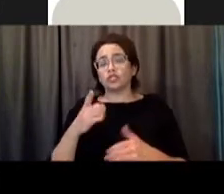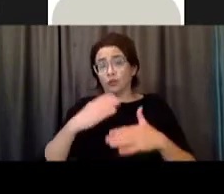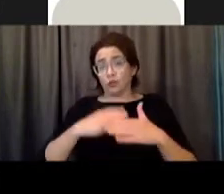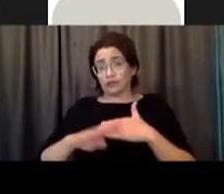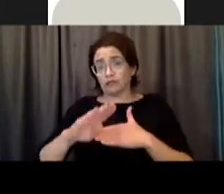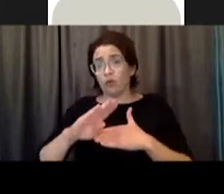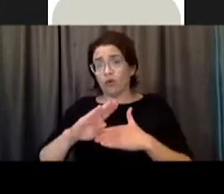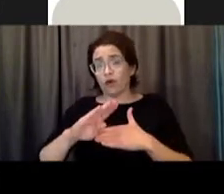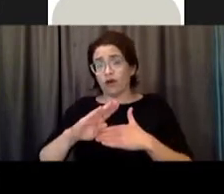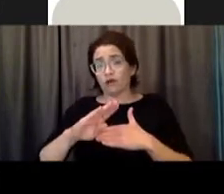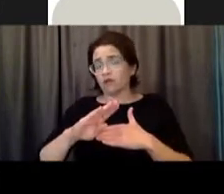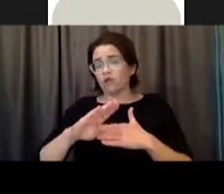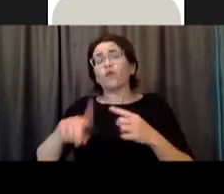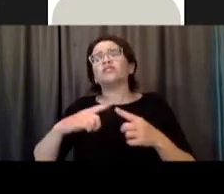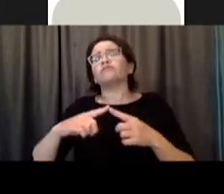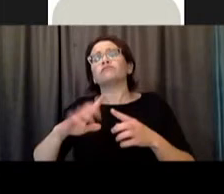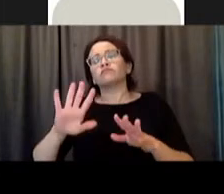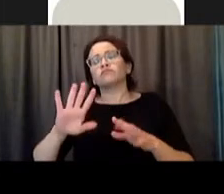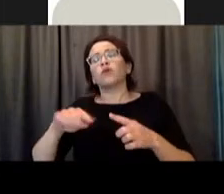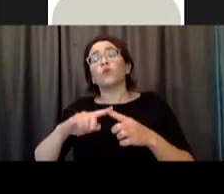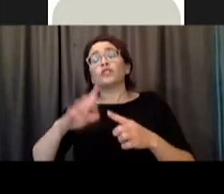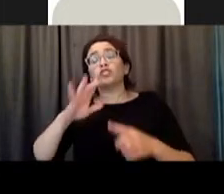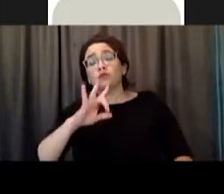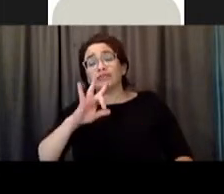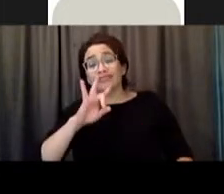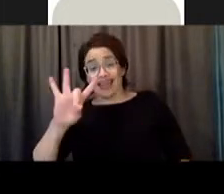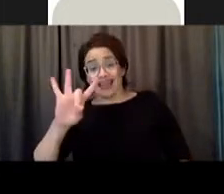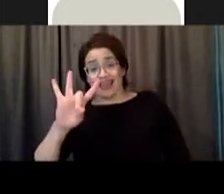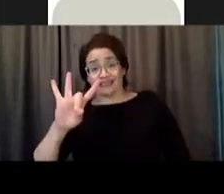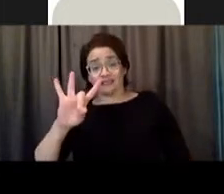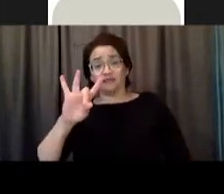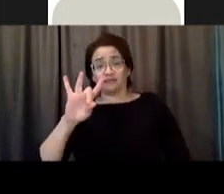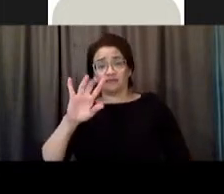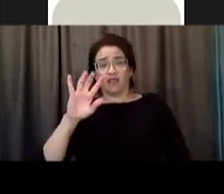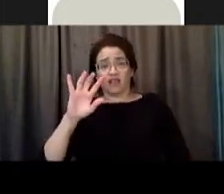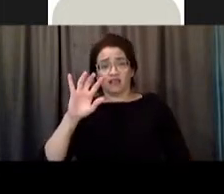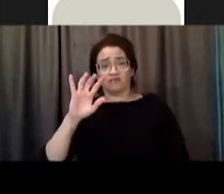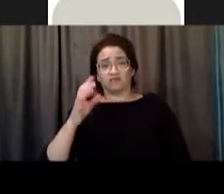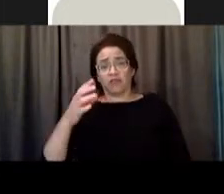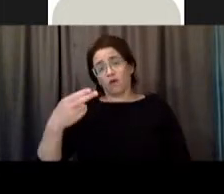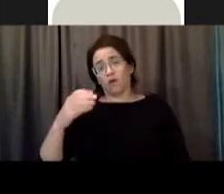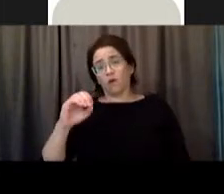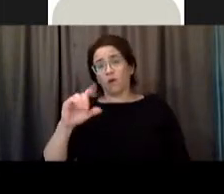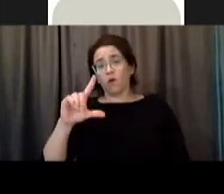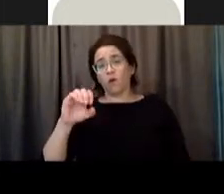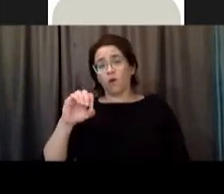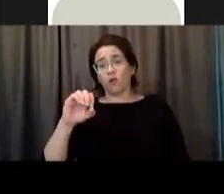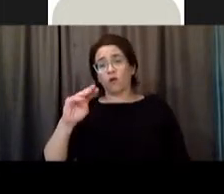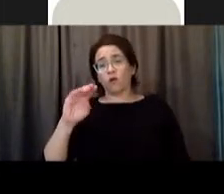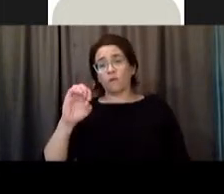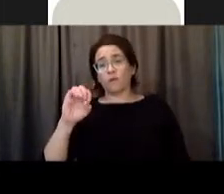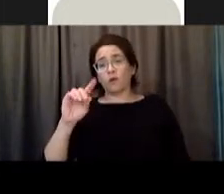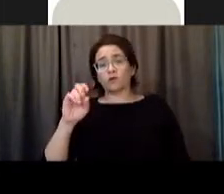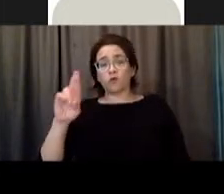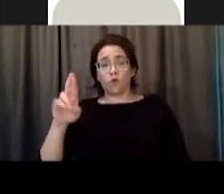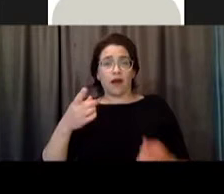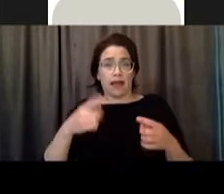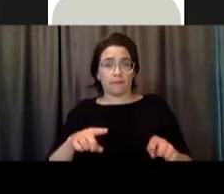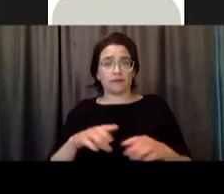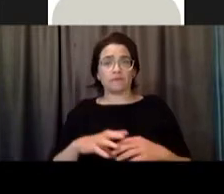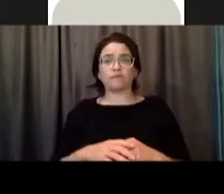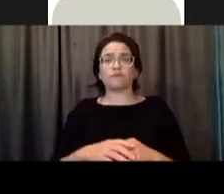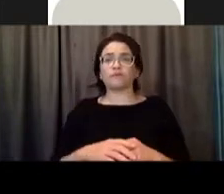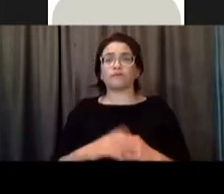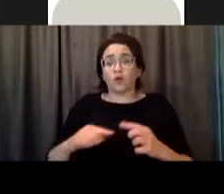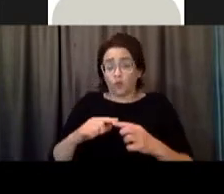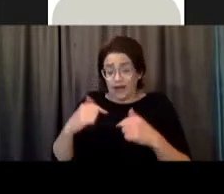She was eight years old at the time of the Holodomor. She never really talked about Holodomor as I was growing up. And this